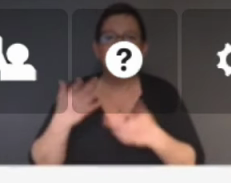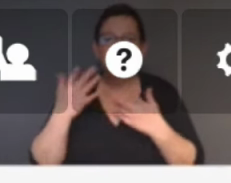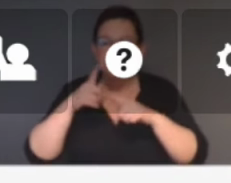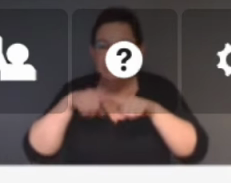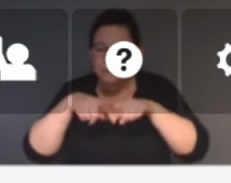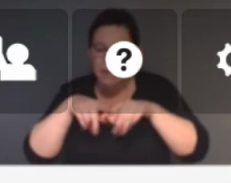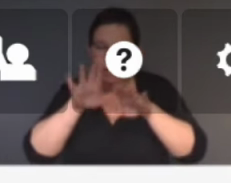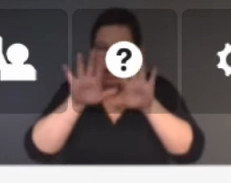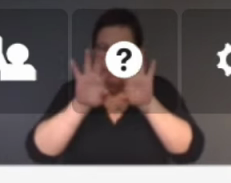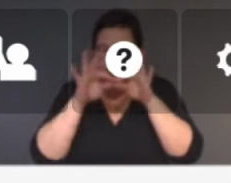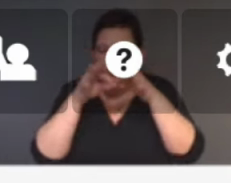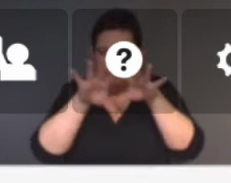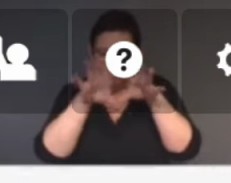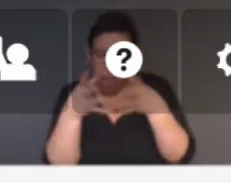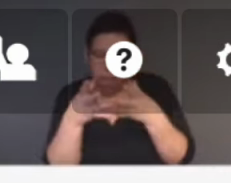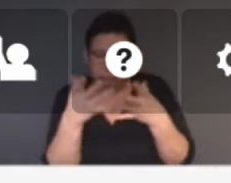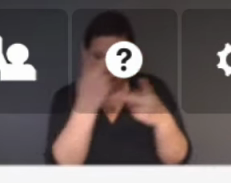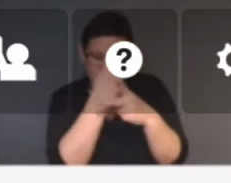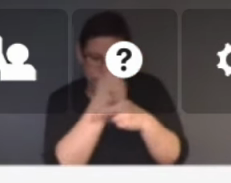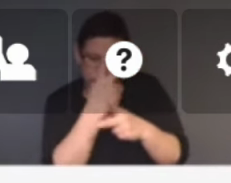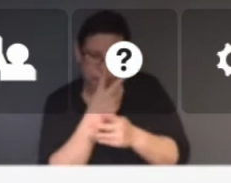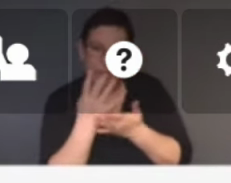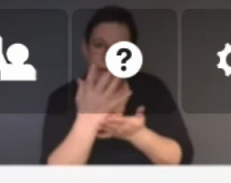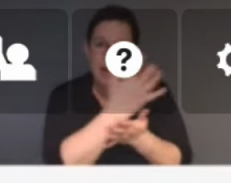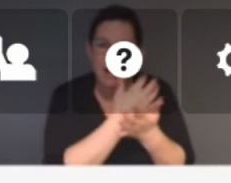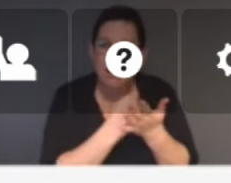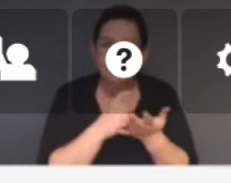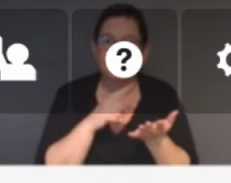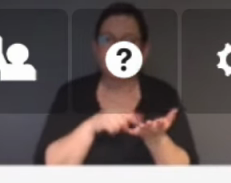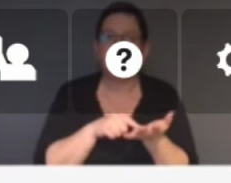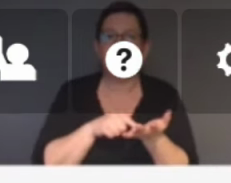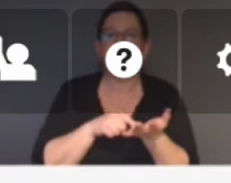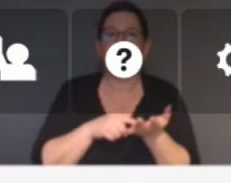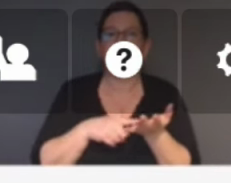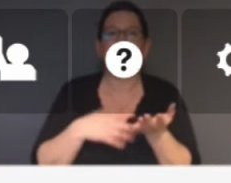high as $650 per child per year.